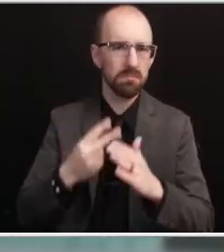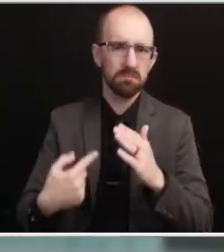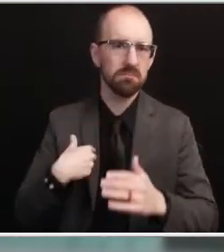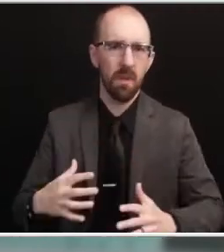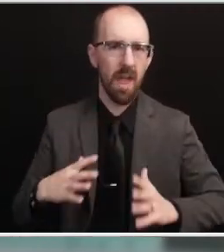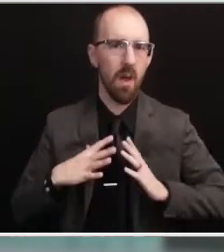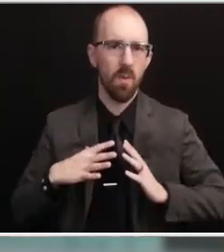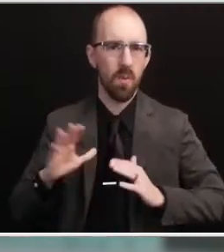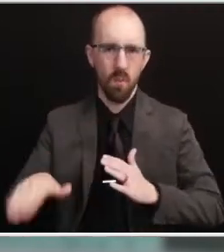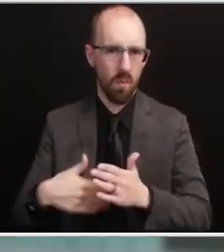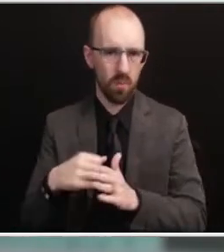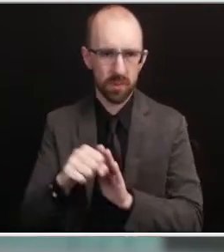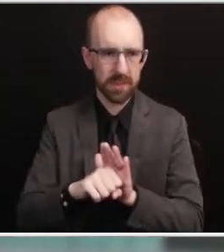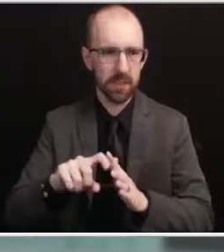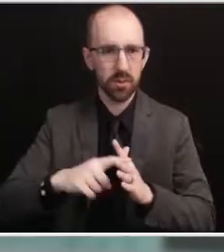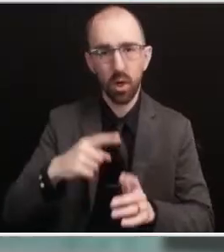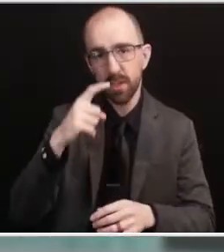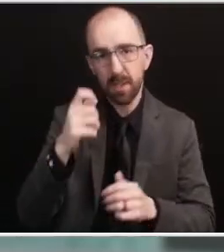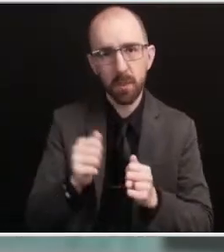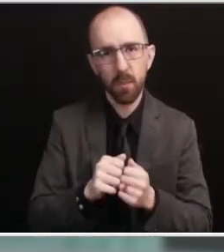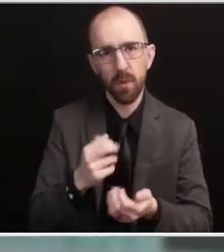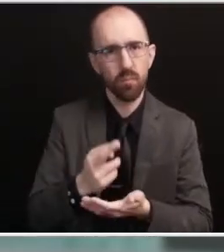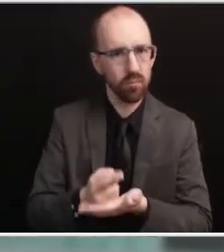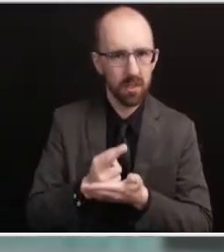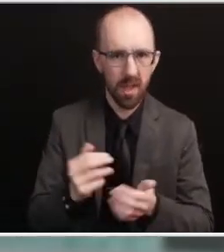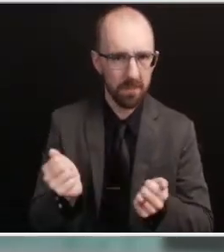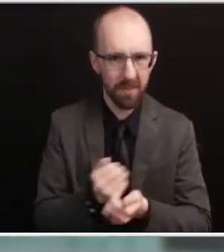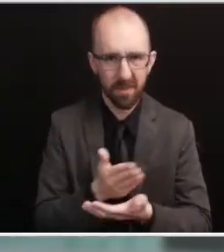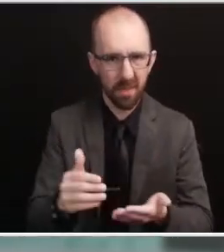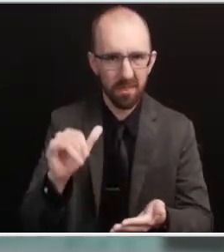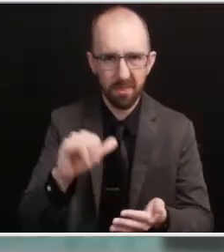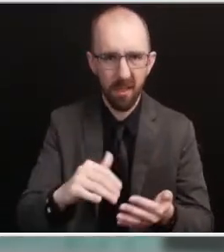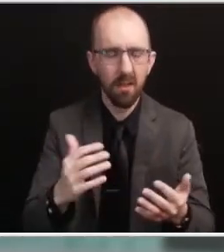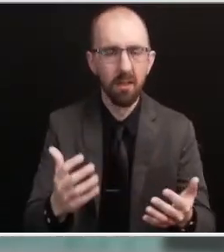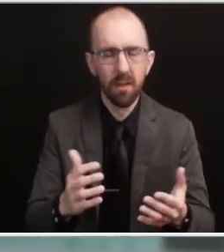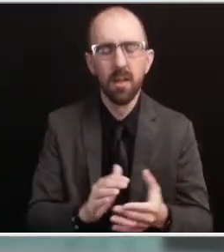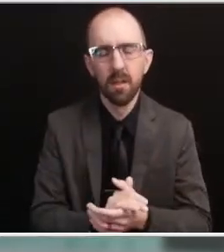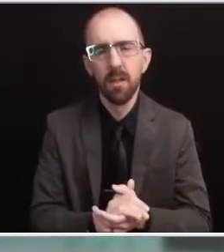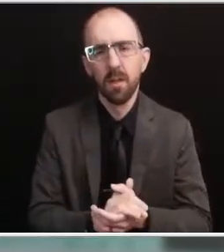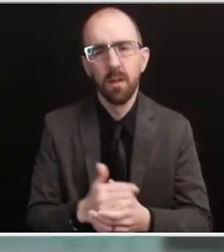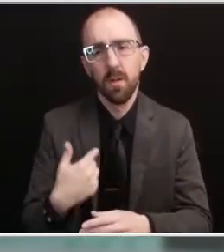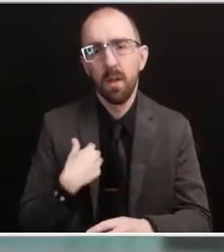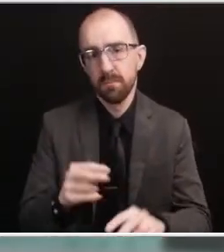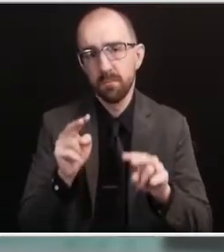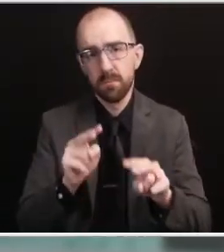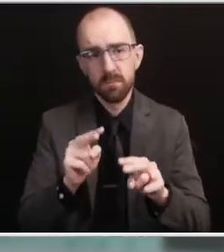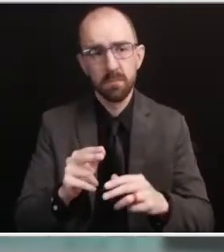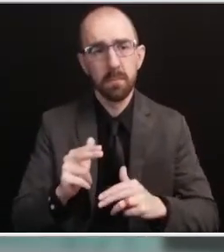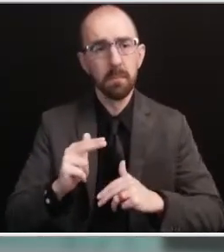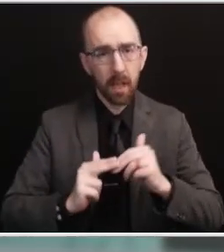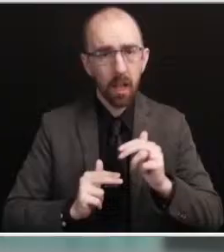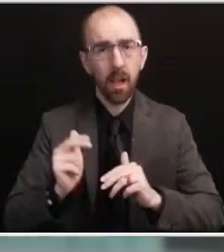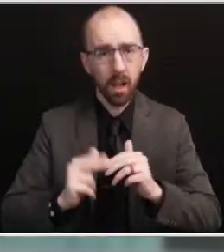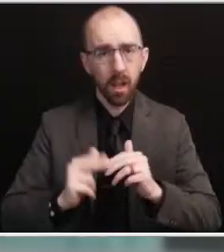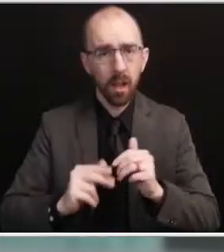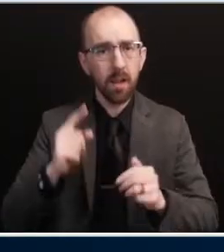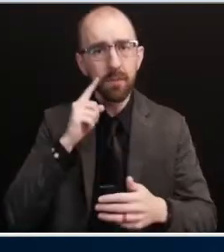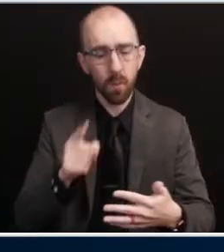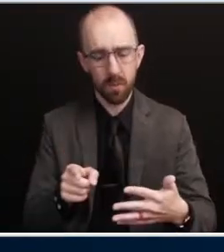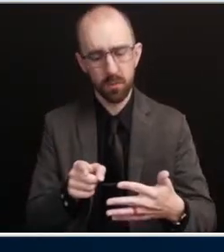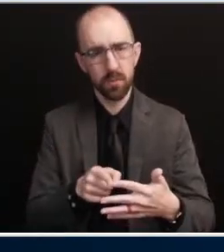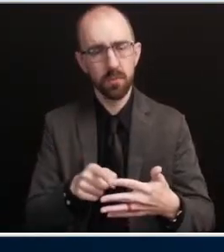starting the summer with the rehab program and everything like that. So I'm looking forward to getting built up for my junior year.